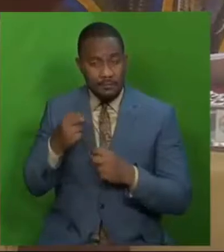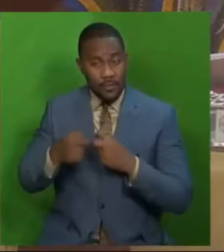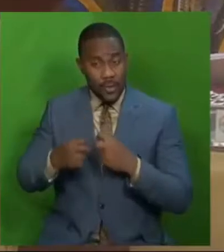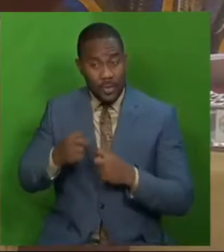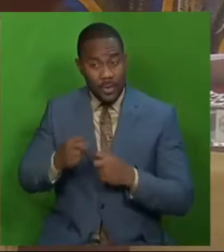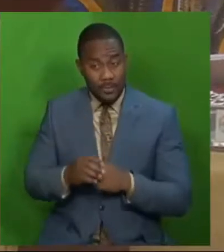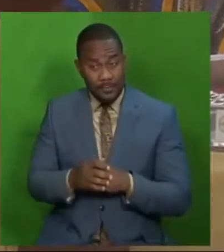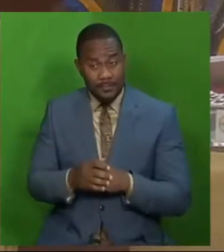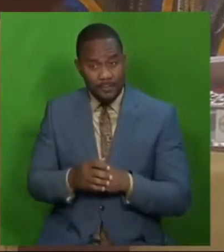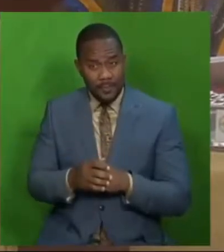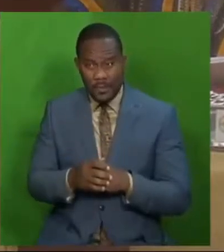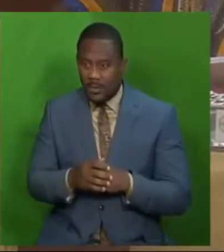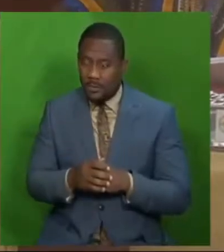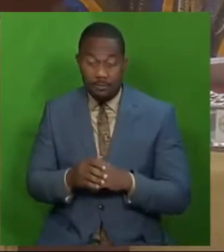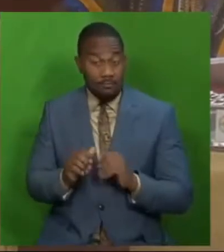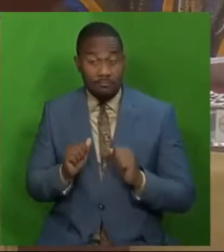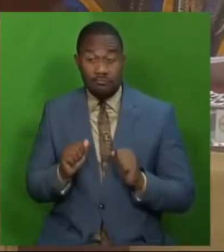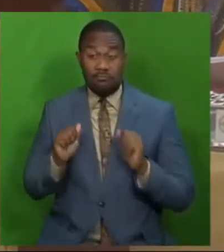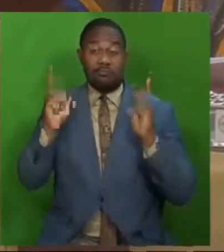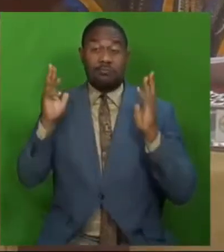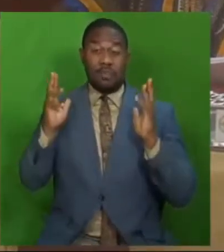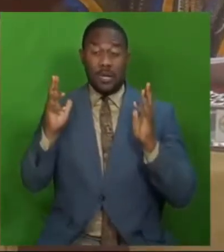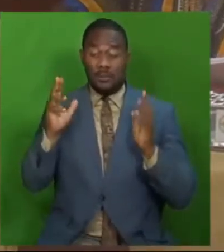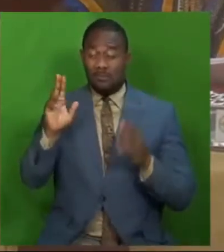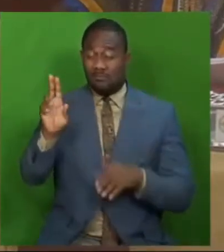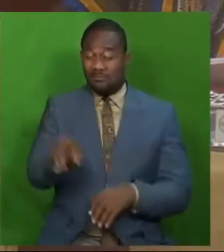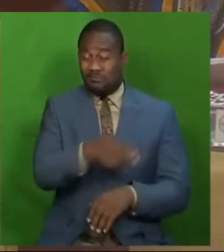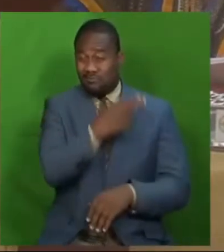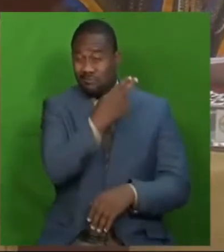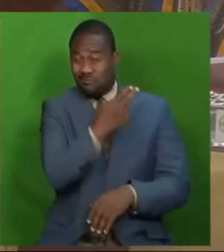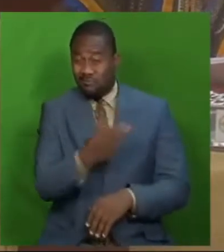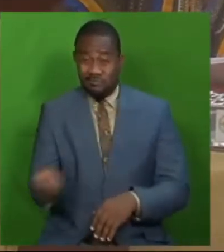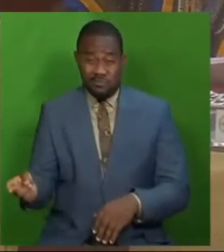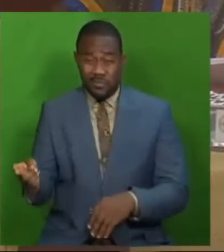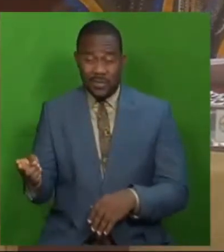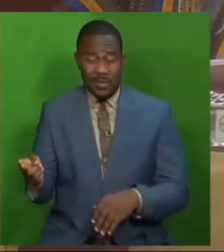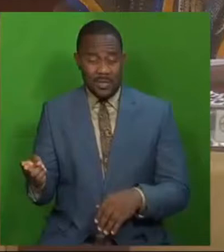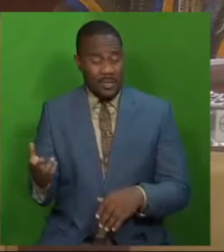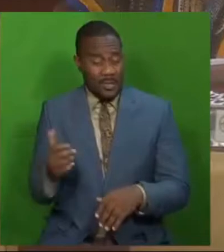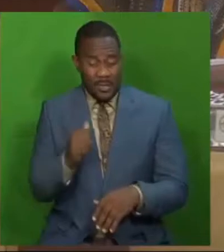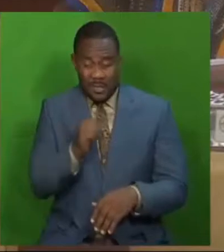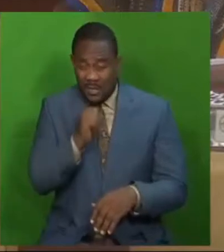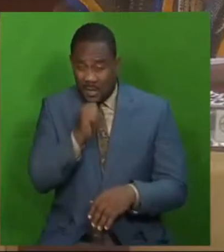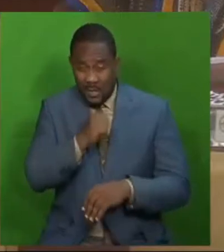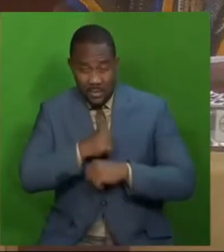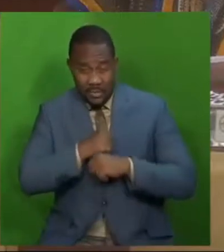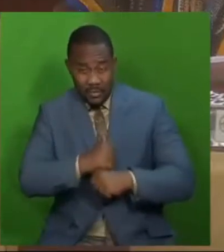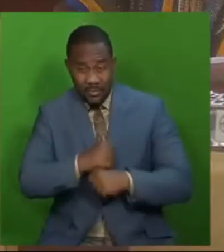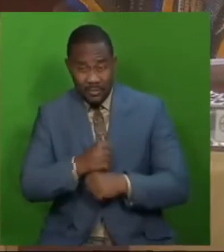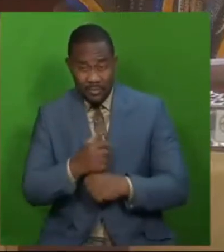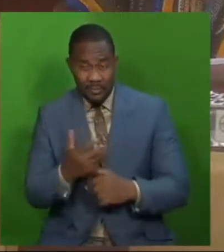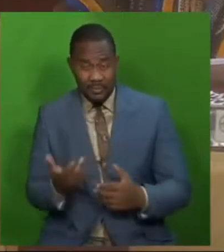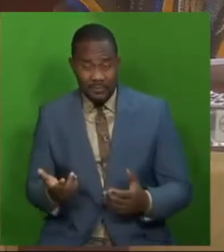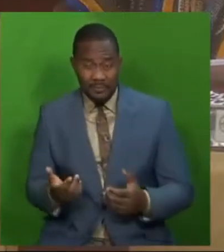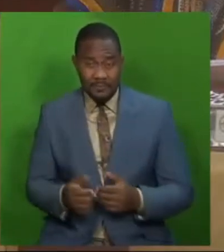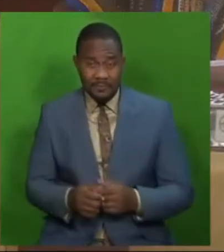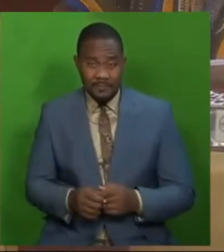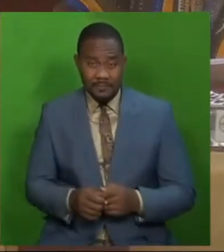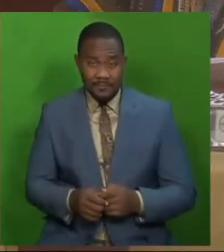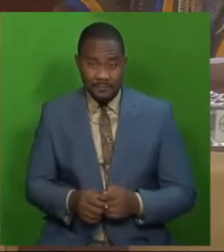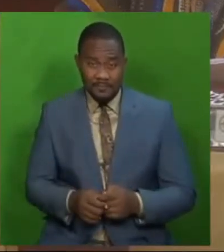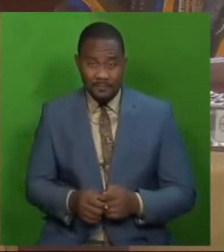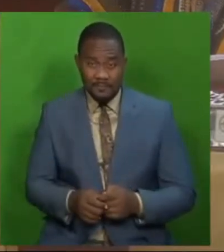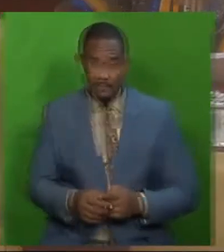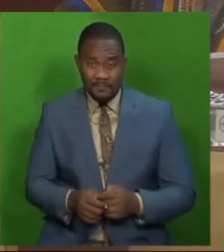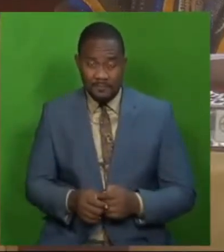where hopelessness, wretchedness, insecurity, and despondency are the